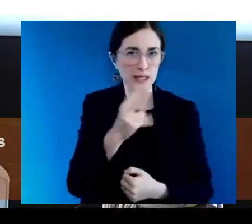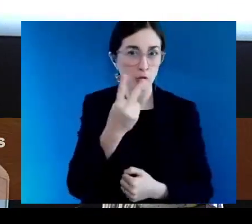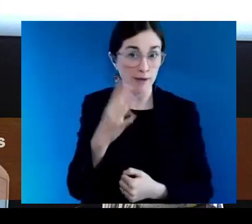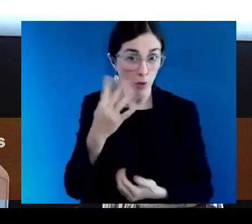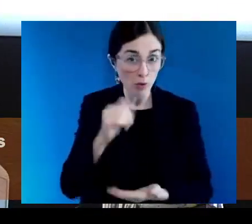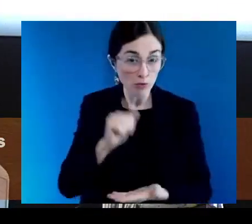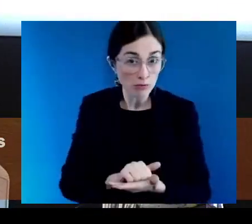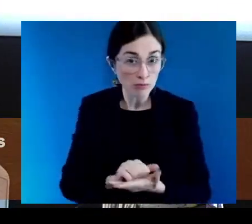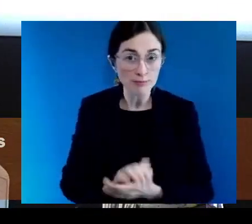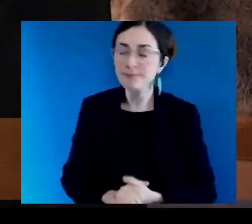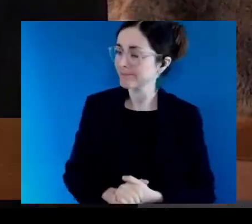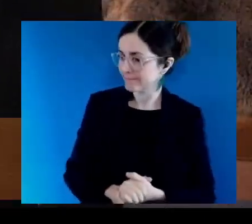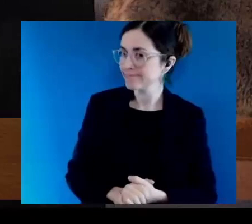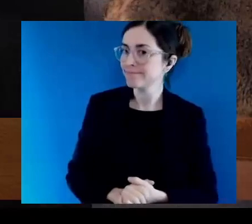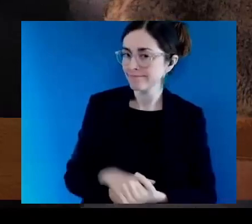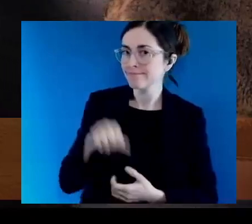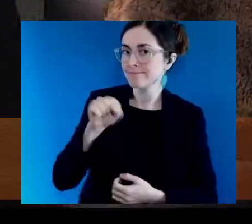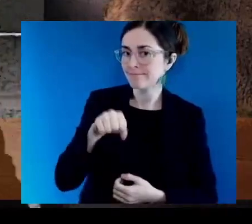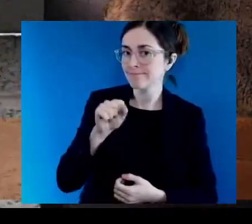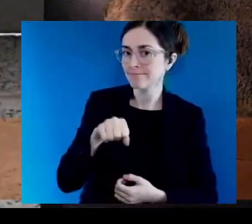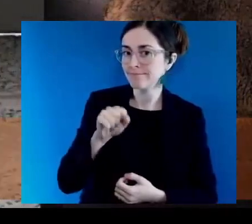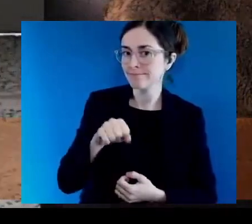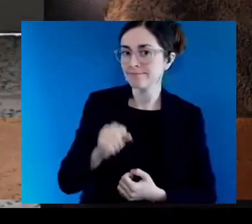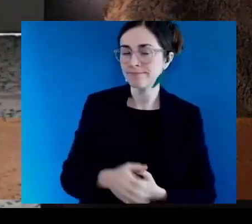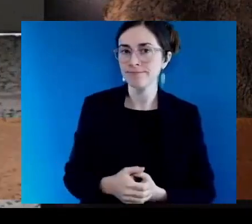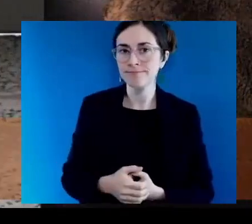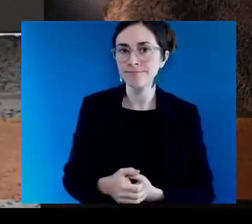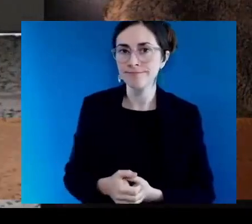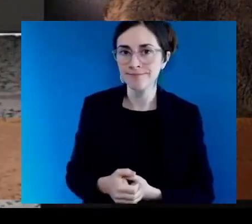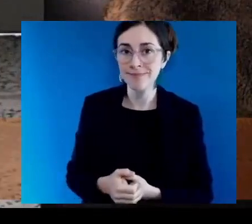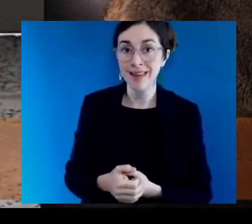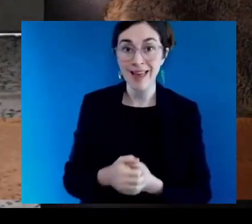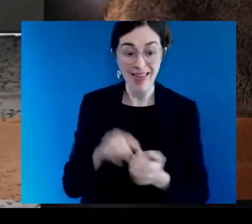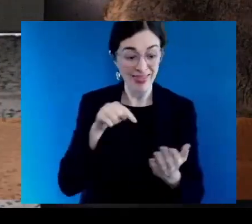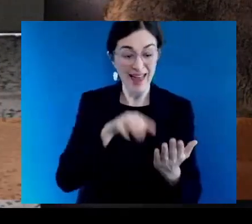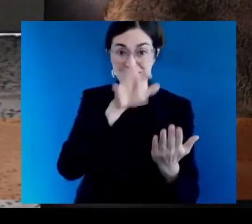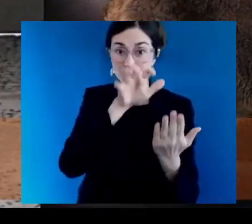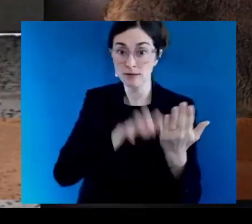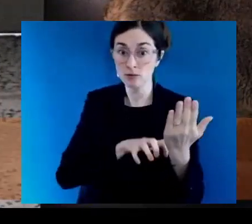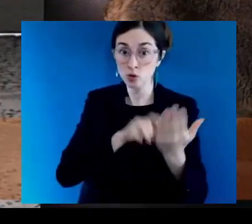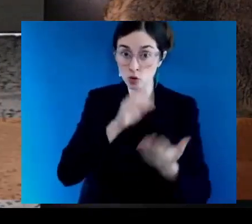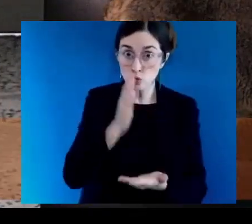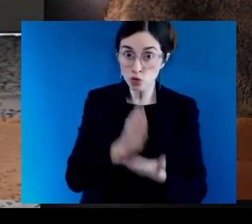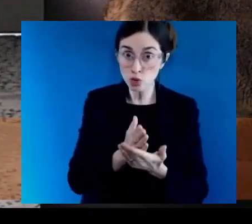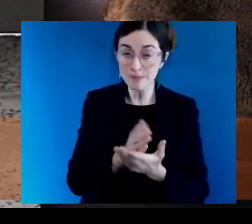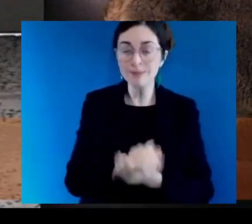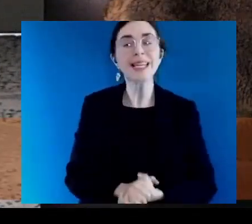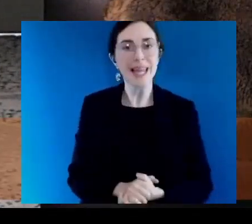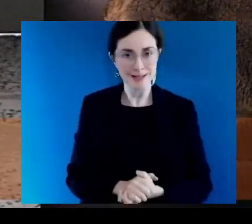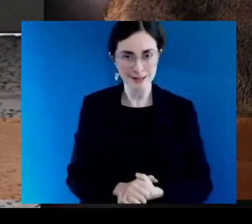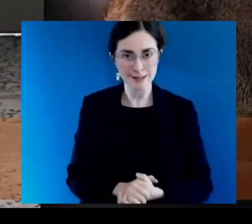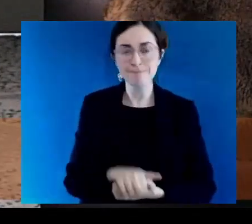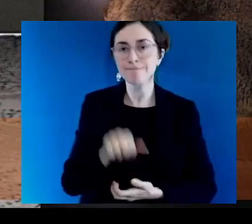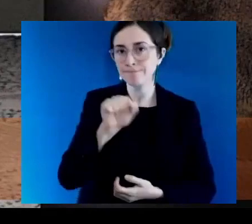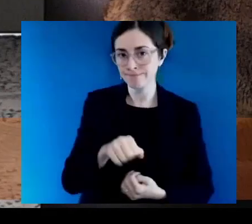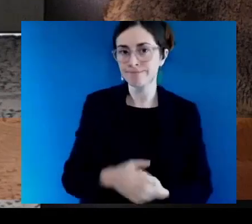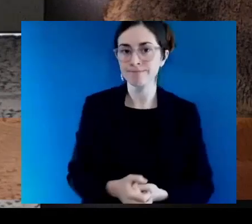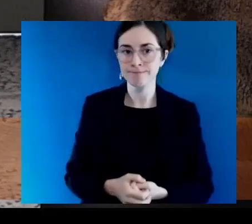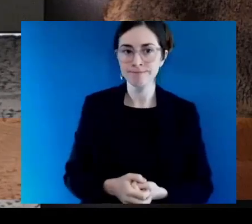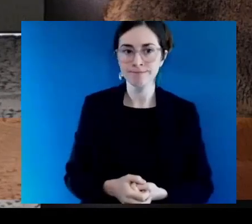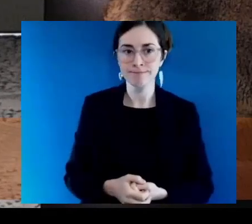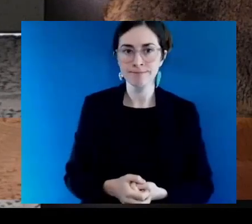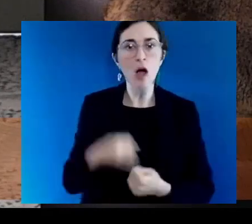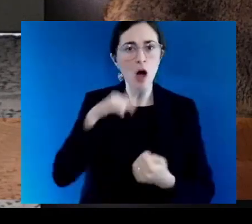correct? Yes, that's correct. And are the contents of that statement true and correct? They are correct. Commission, please, as I tender